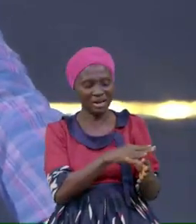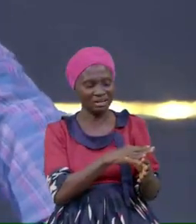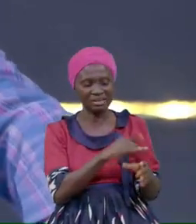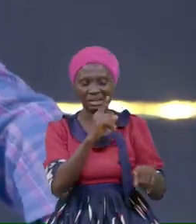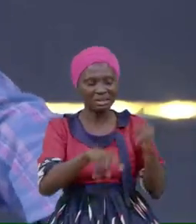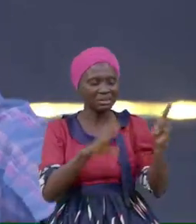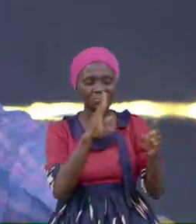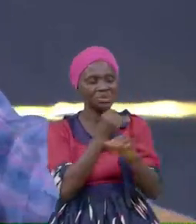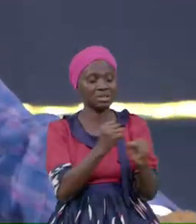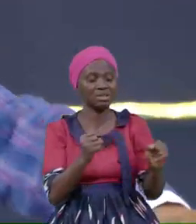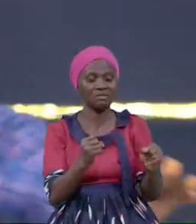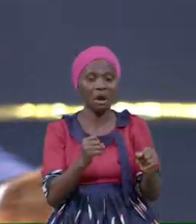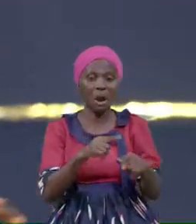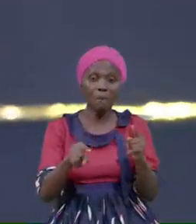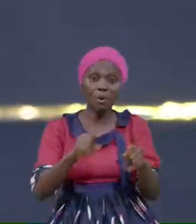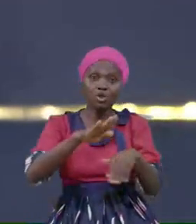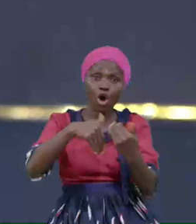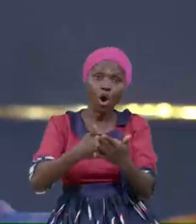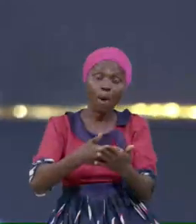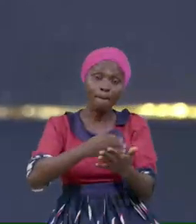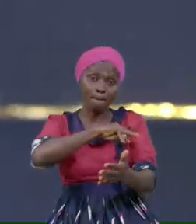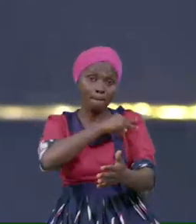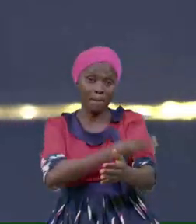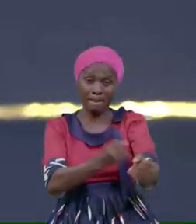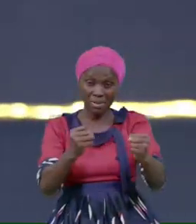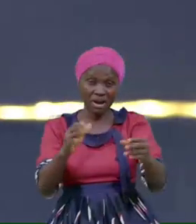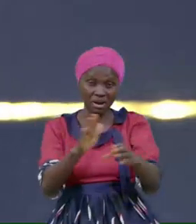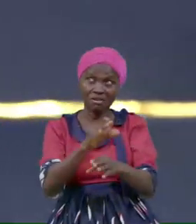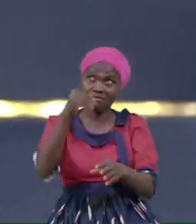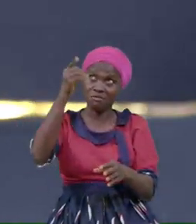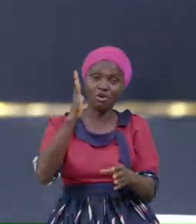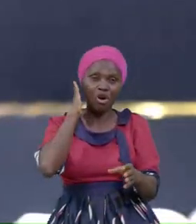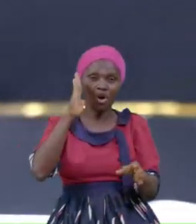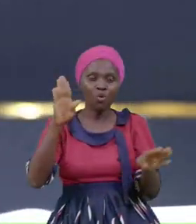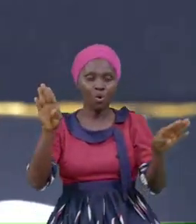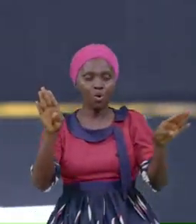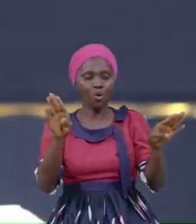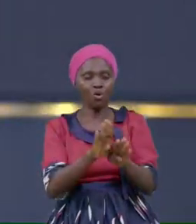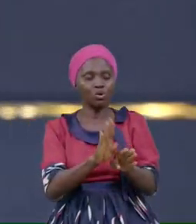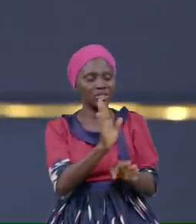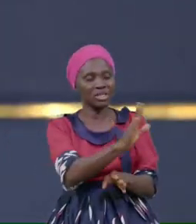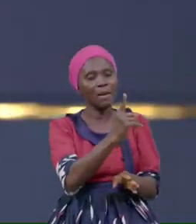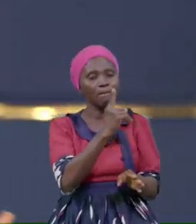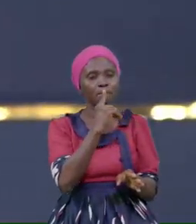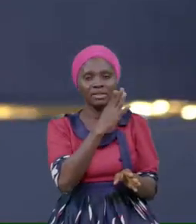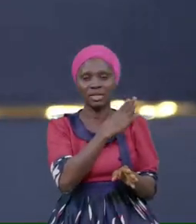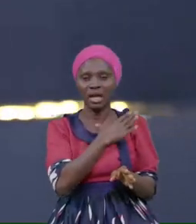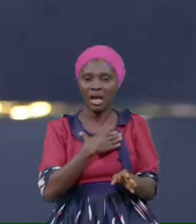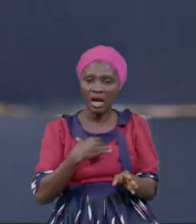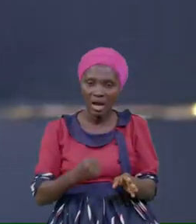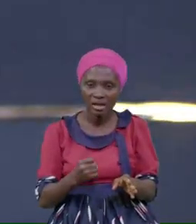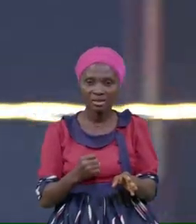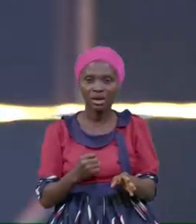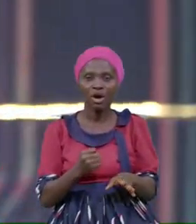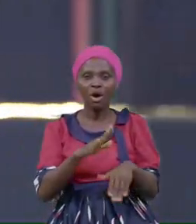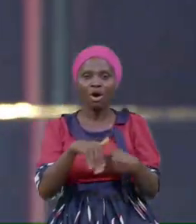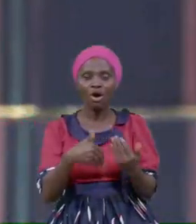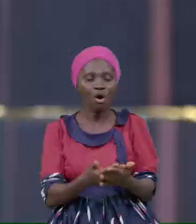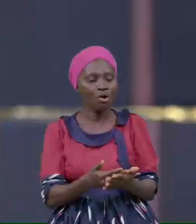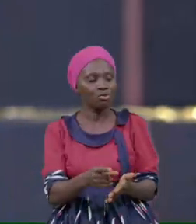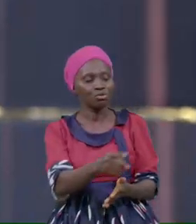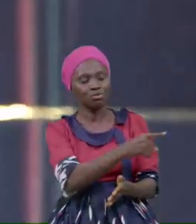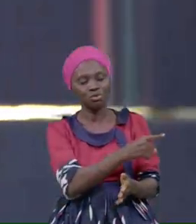will strike off, will close the mouth of all those petty, petty, little people. And